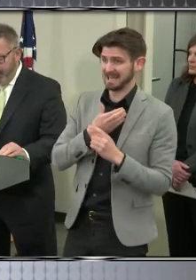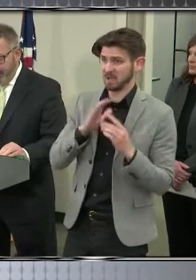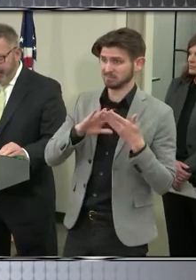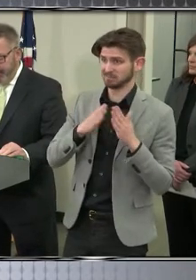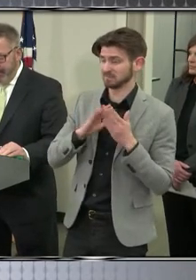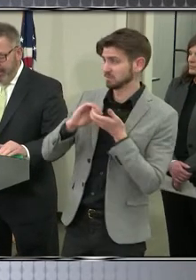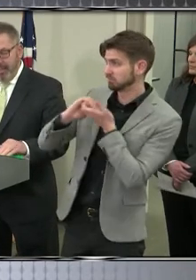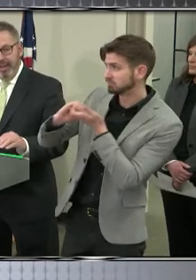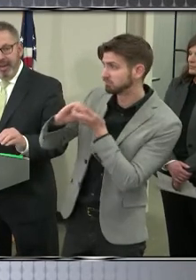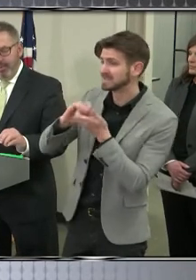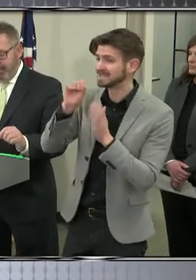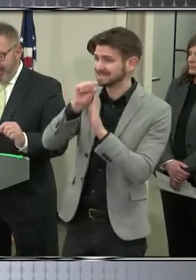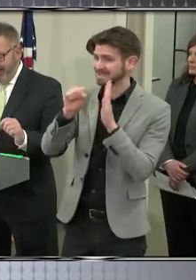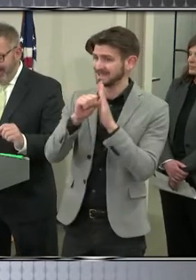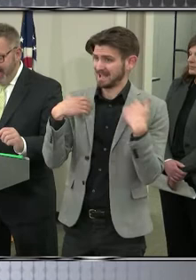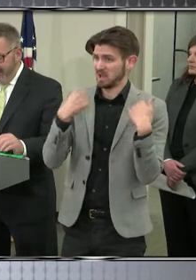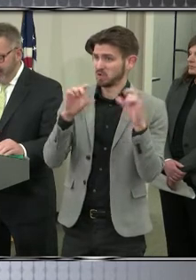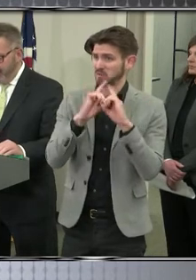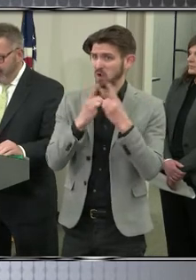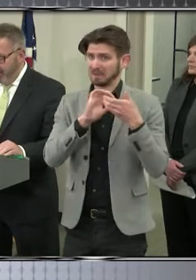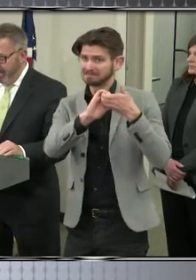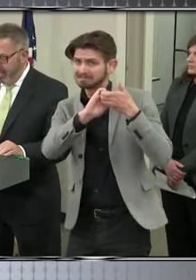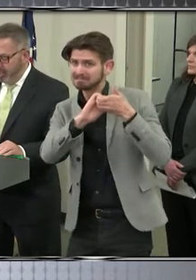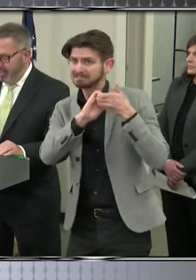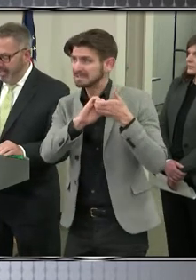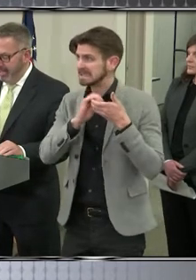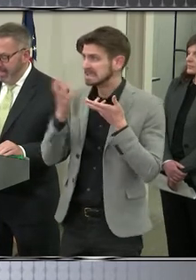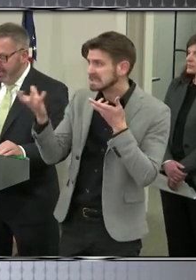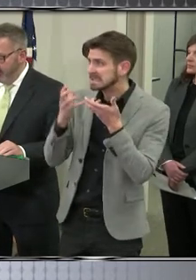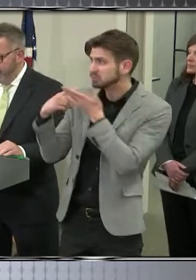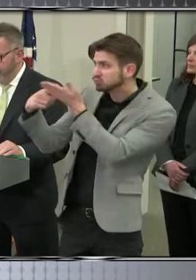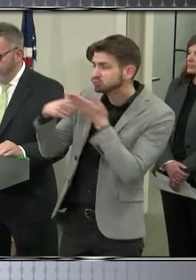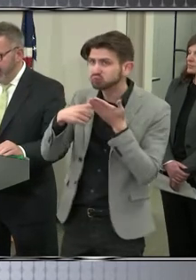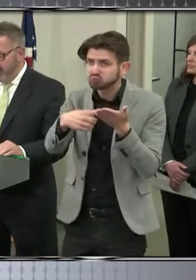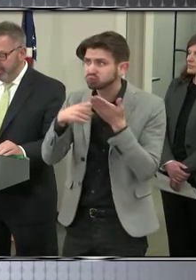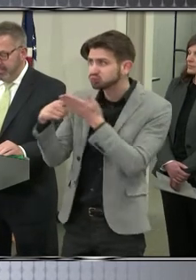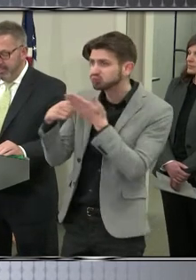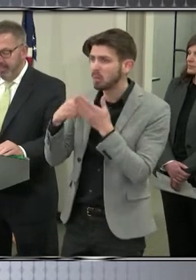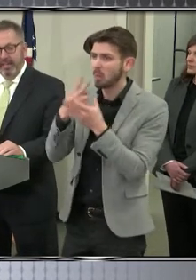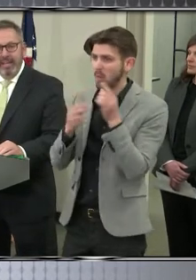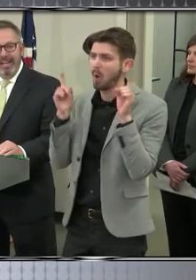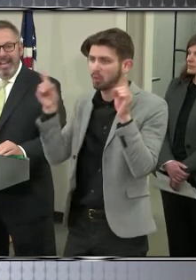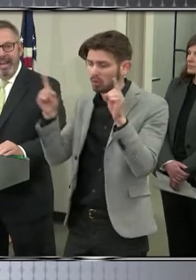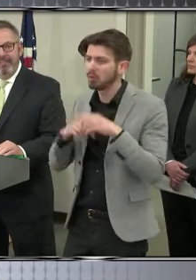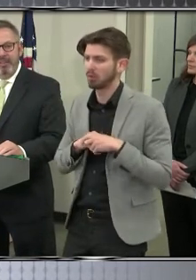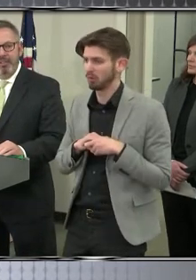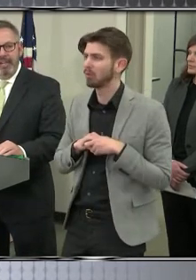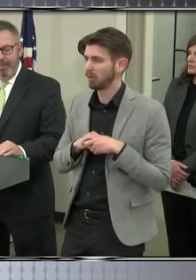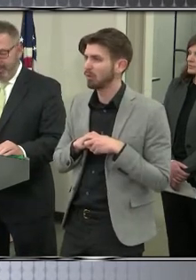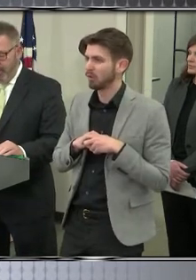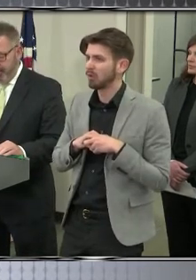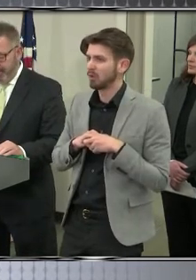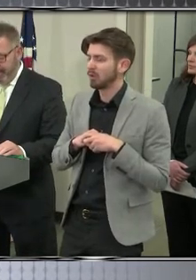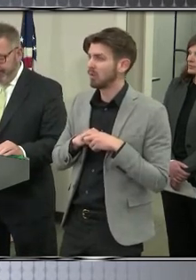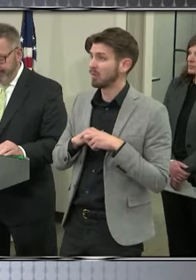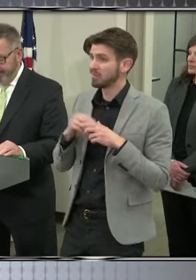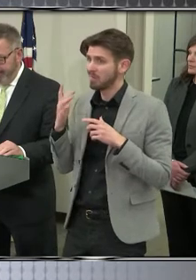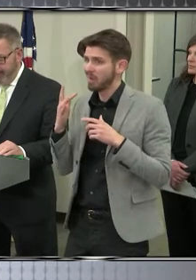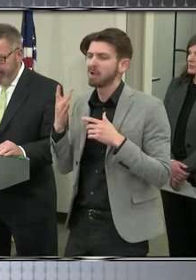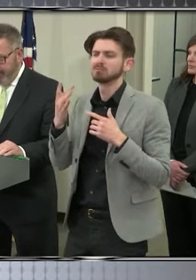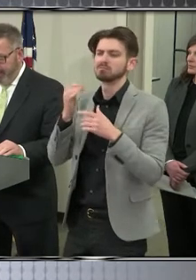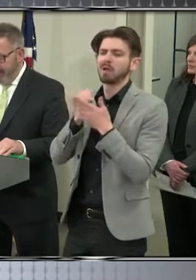Health Department, and they are receiving constant communication and guidance from those agencies in an effort to keep us all